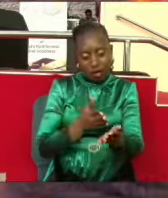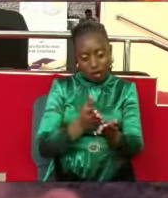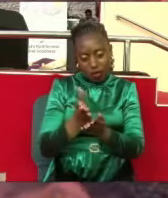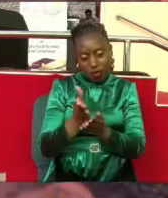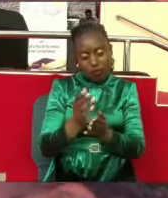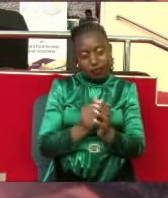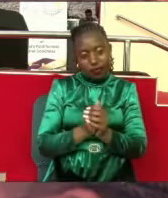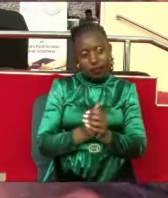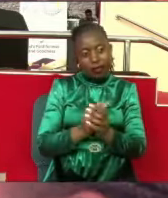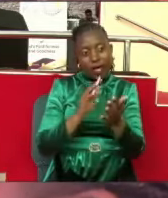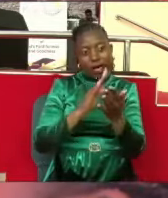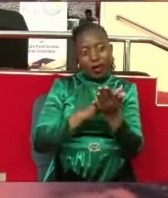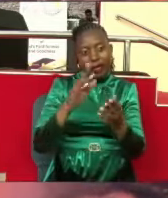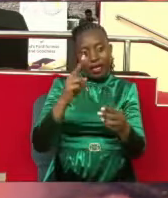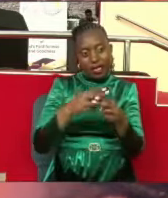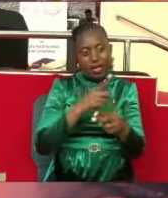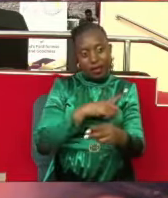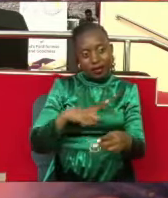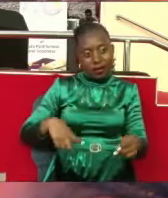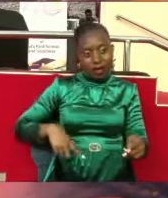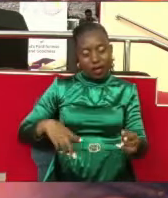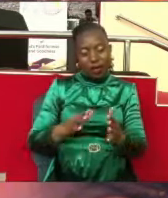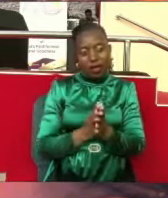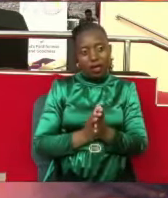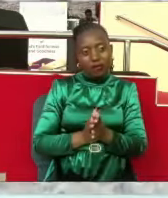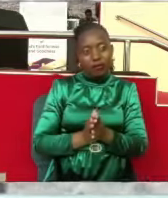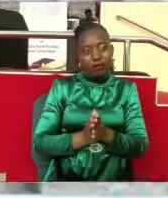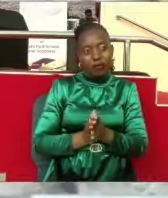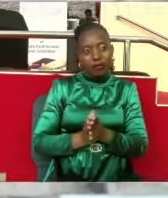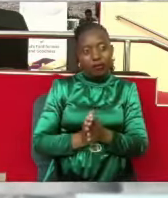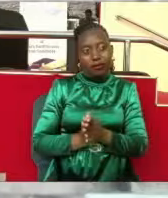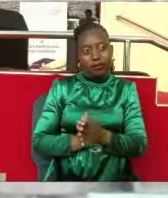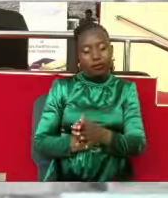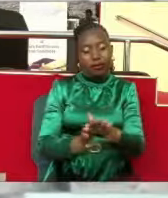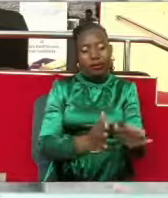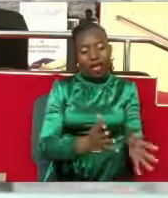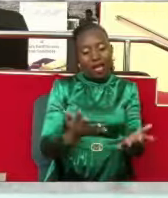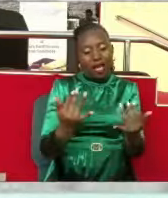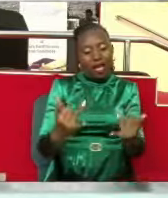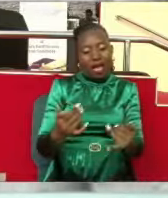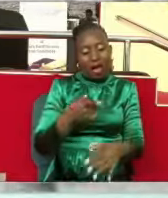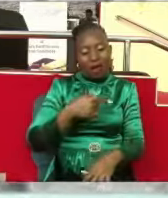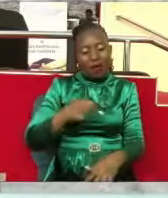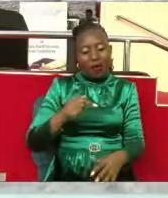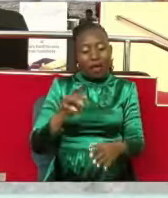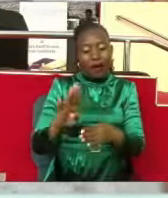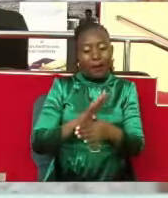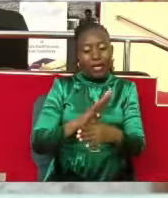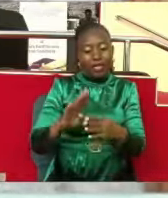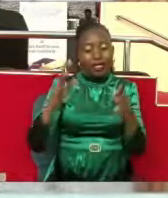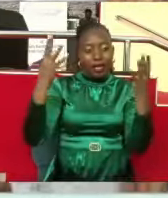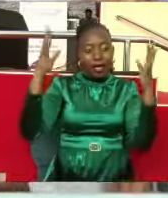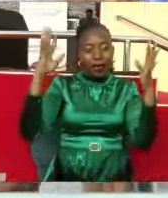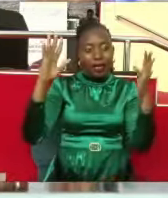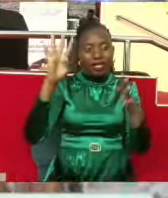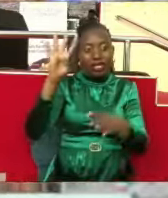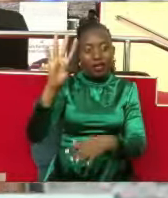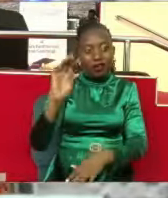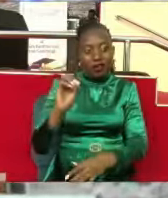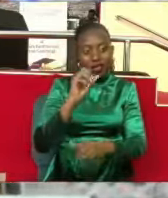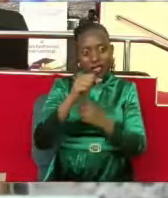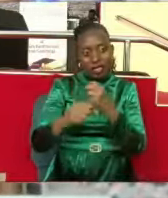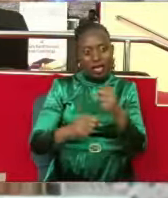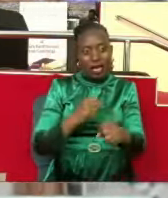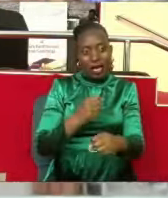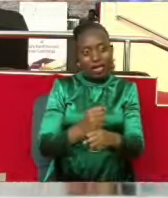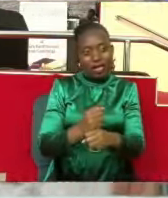ndani. Praise the name of the Lord. Amen. Right now we are busy celebrating 40 years. Tuko hapa tunasherehekea miaka 40.